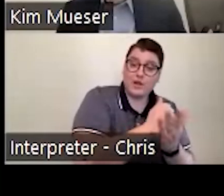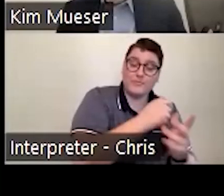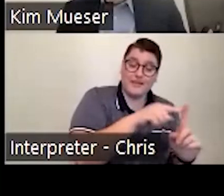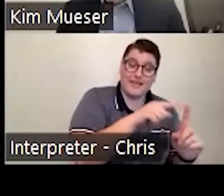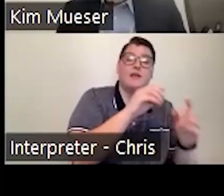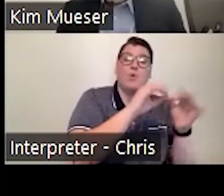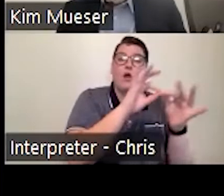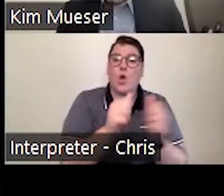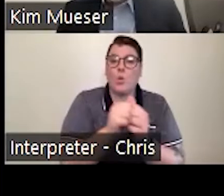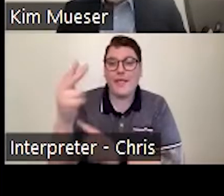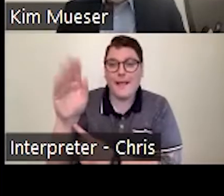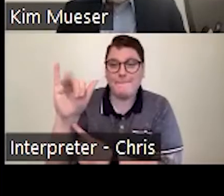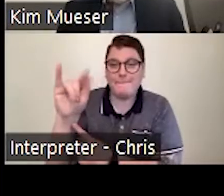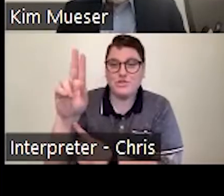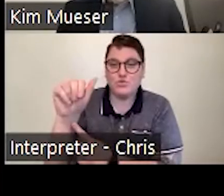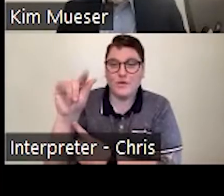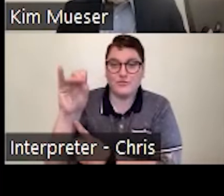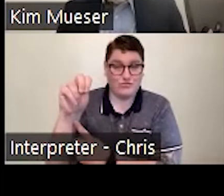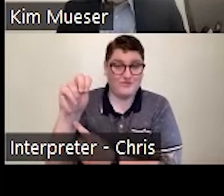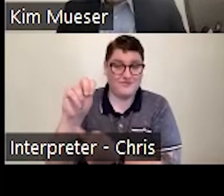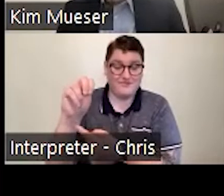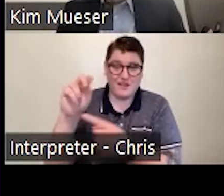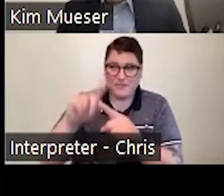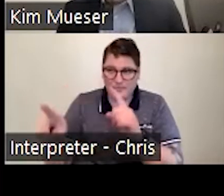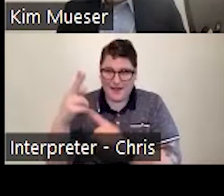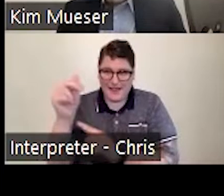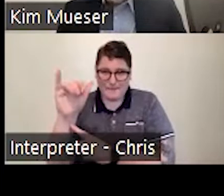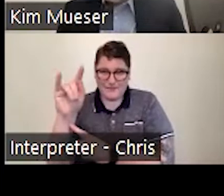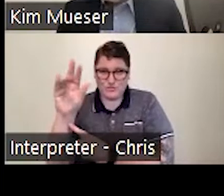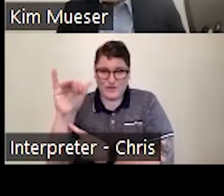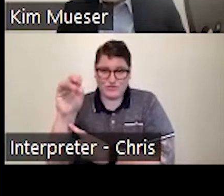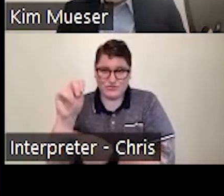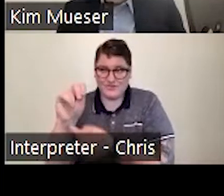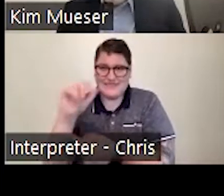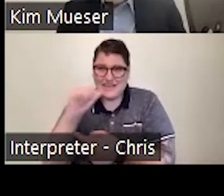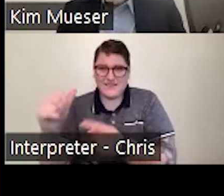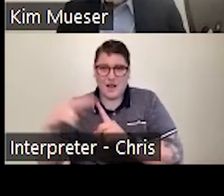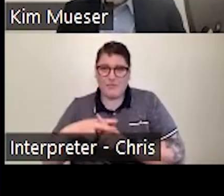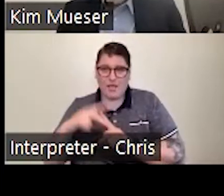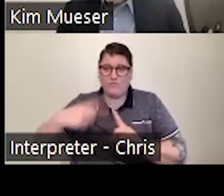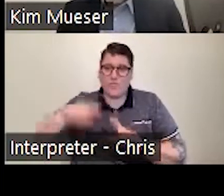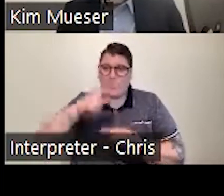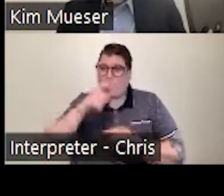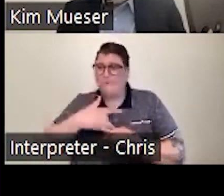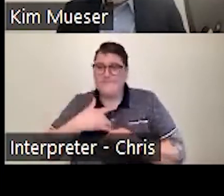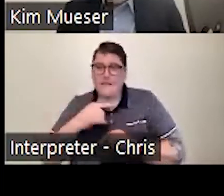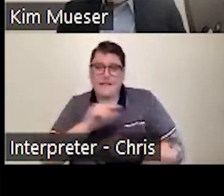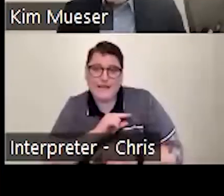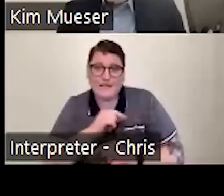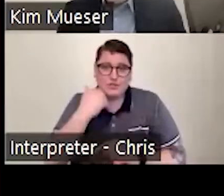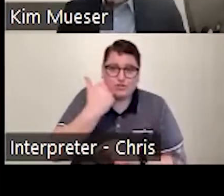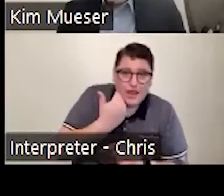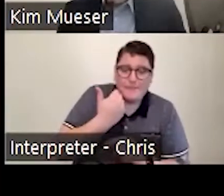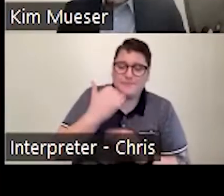But habituation does not occur when it comes to feelings such as guilt and shame or anger. It's really specific